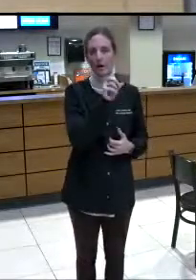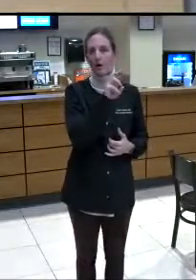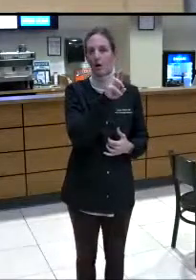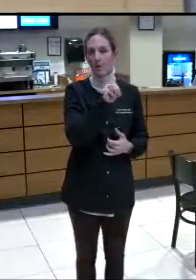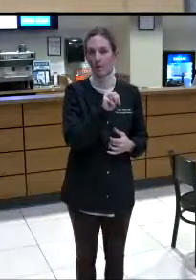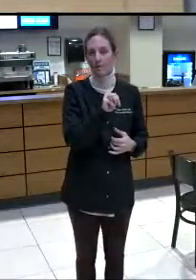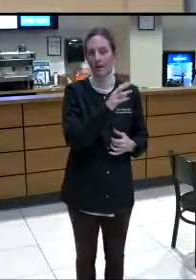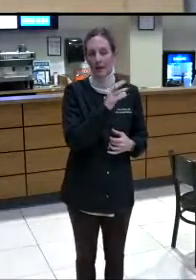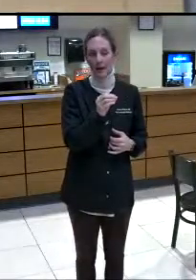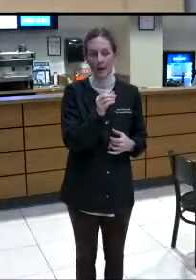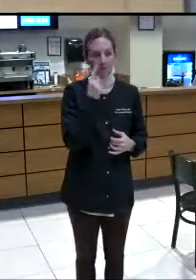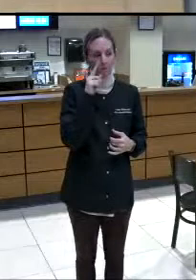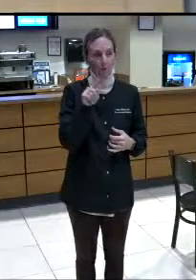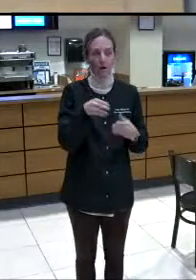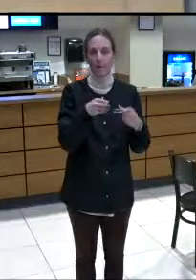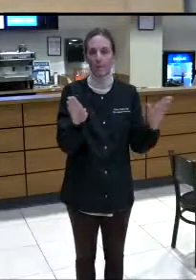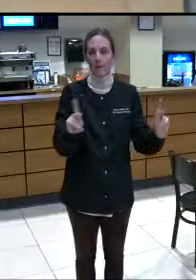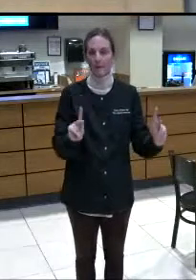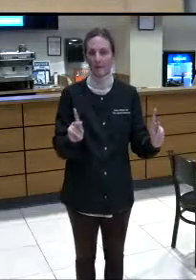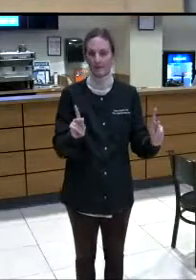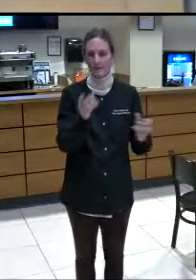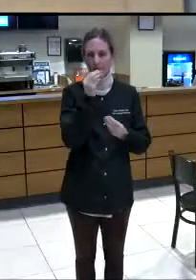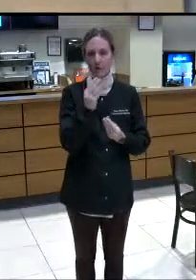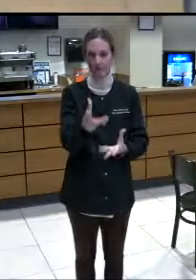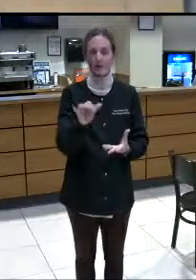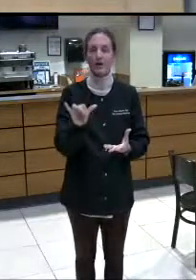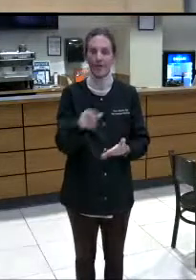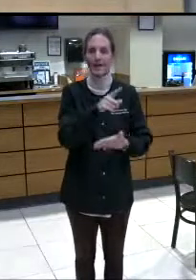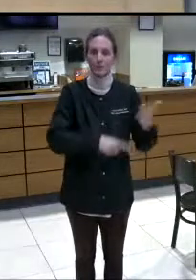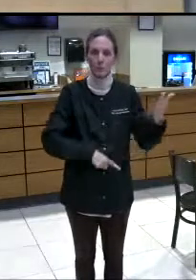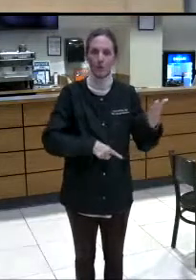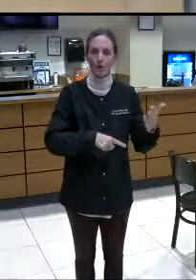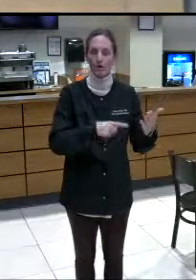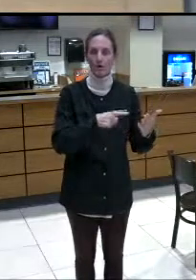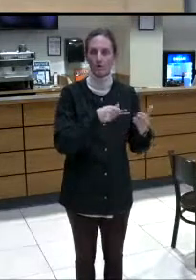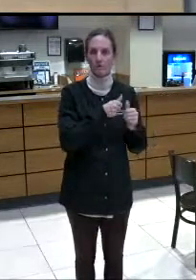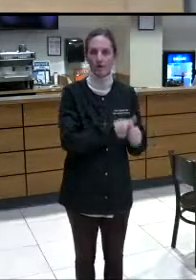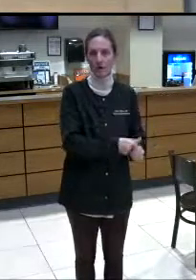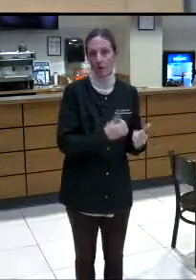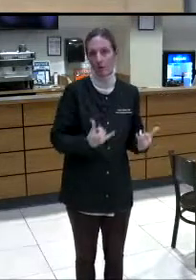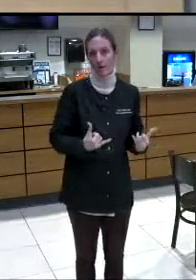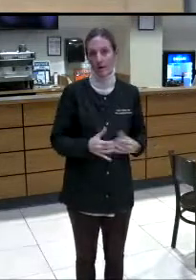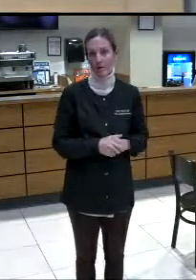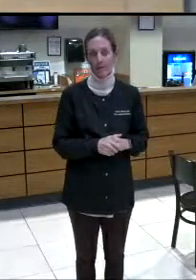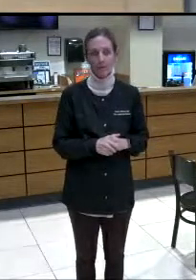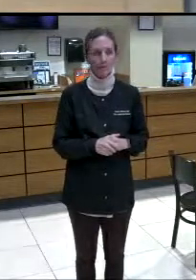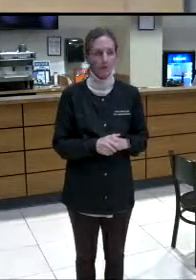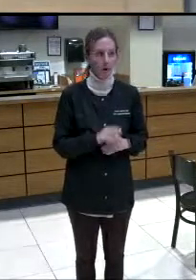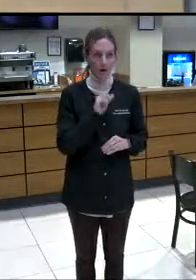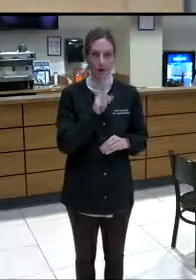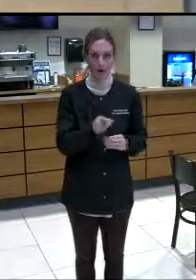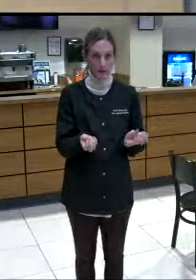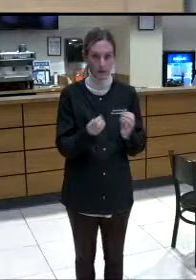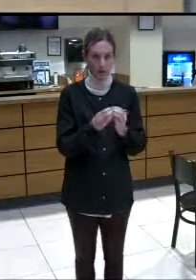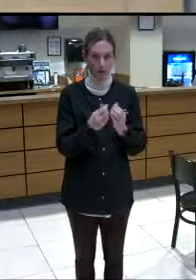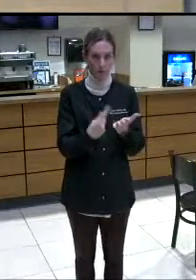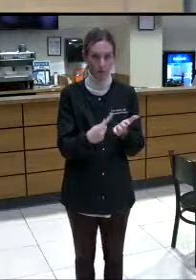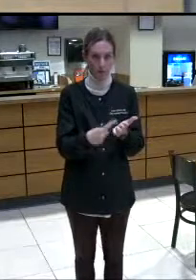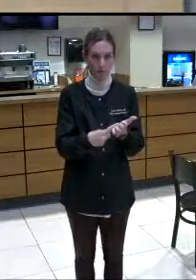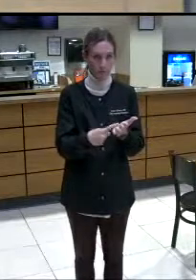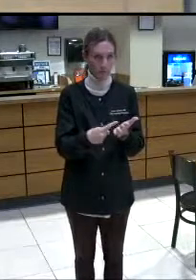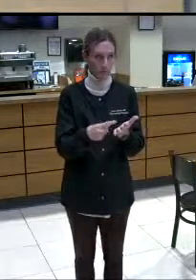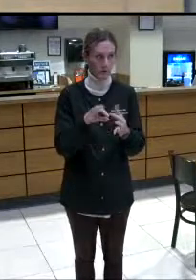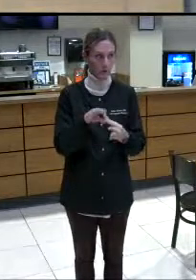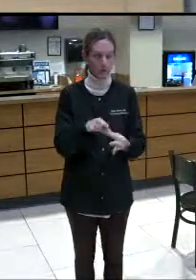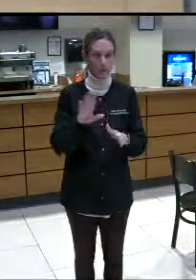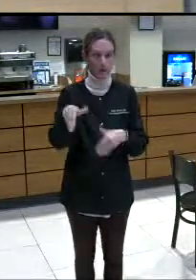public's information, that is what we're referencing at this time. Are there any additional questions or discussion about the motion on the floor